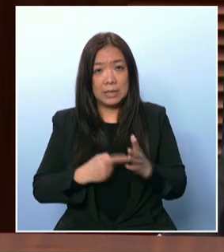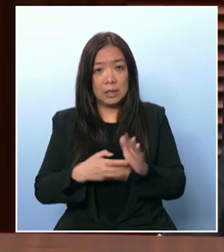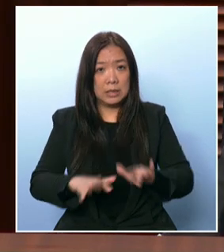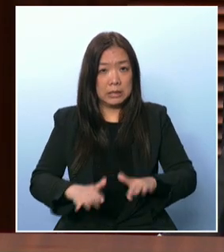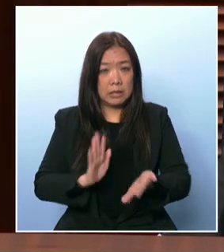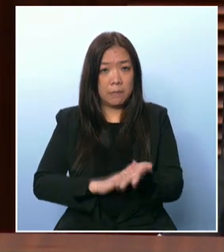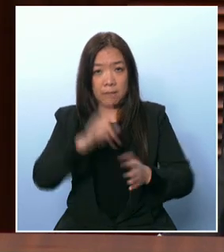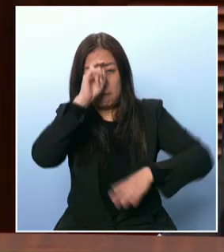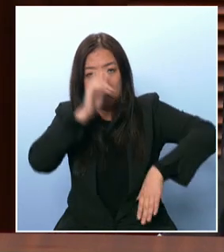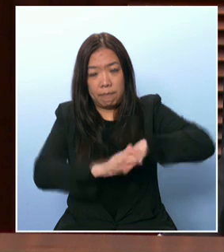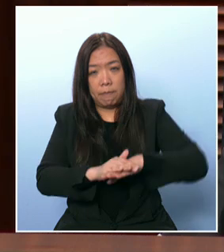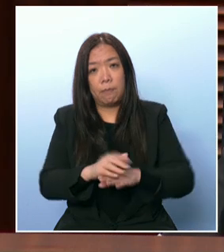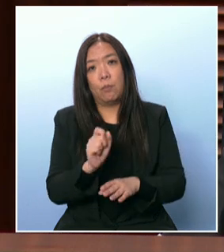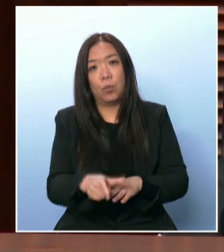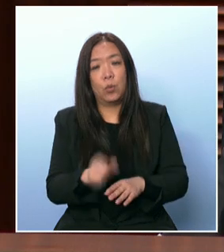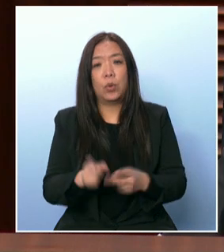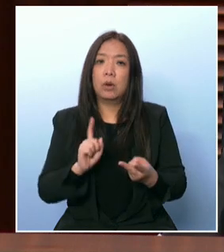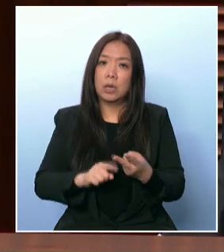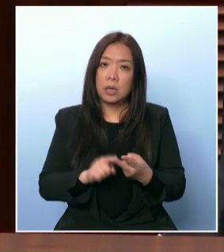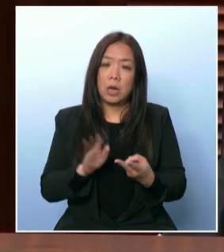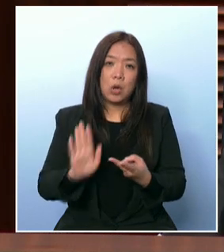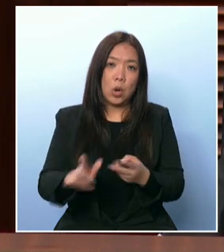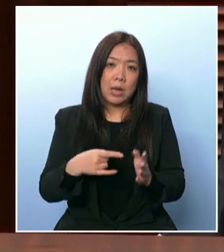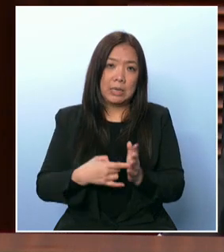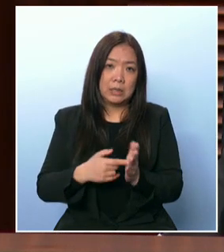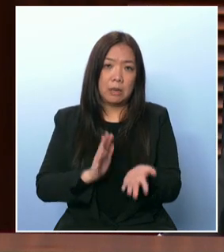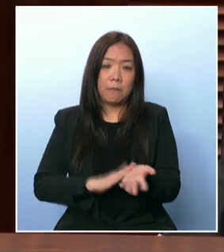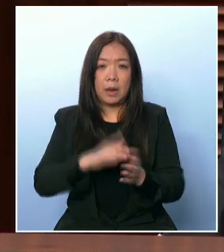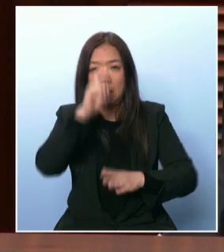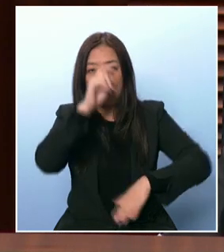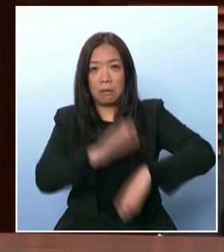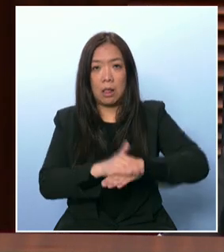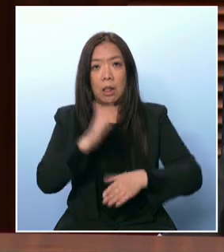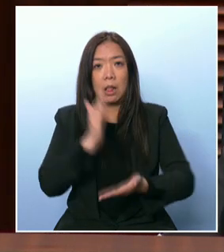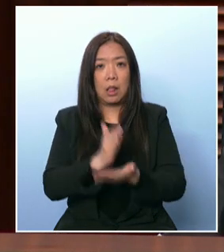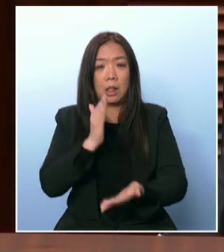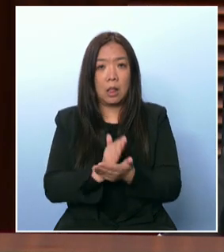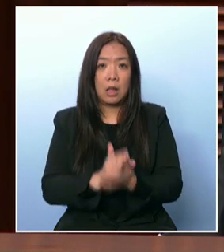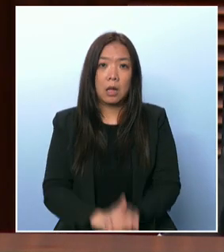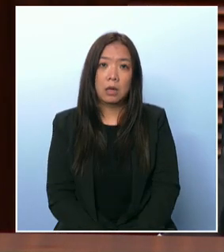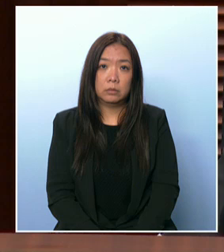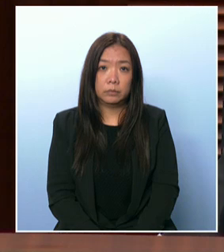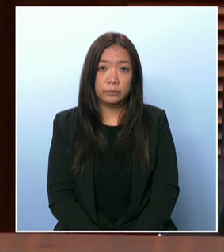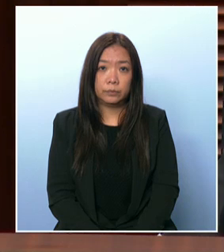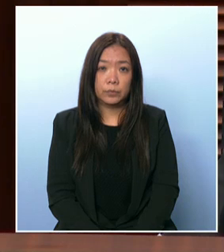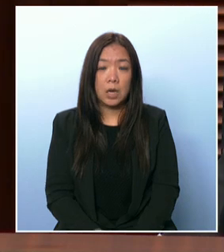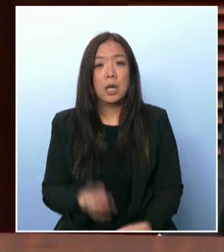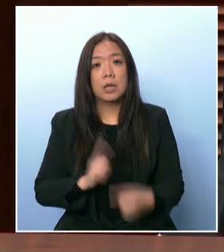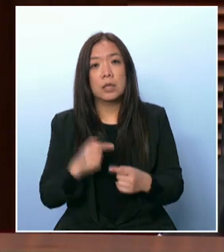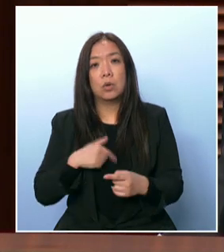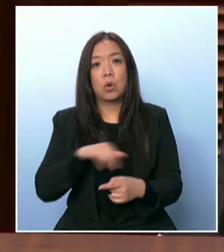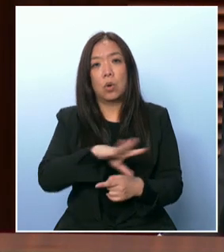Now, we understand that the traditional operational model for CM clinics may discourage